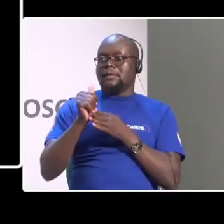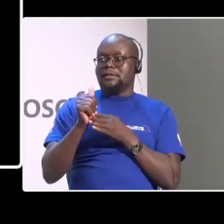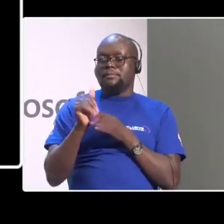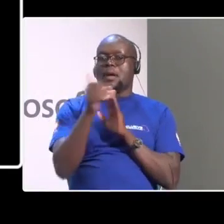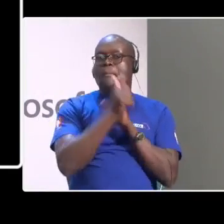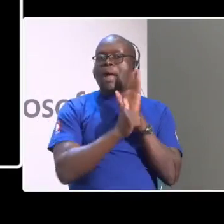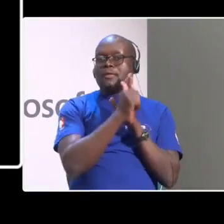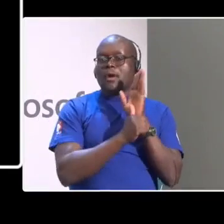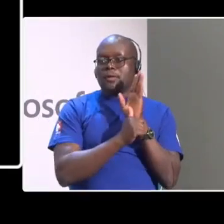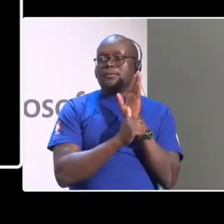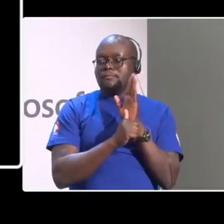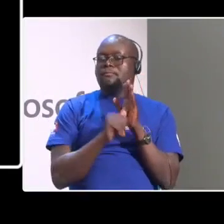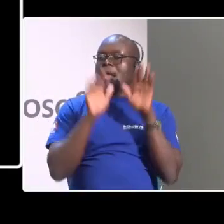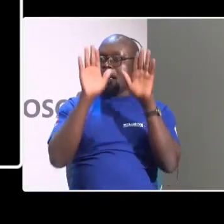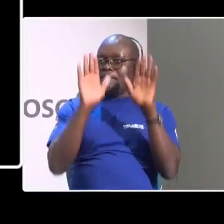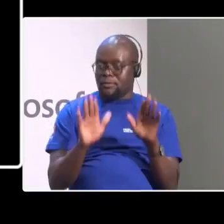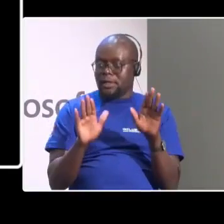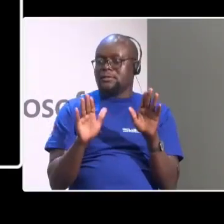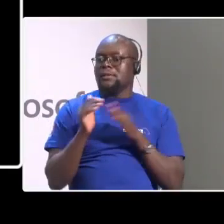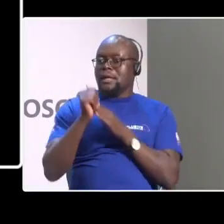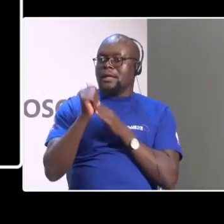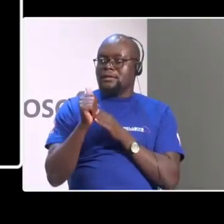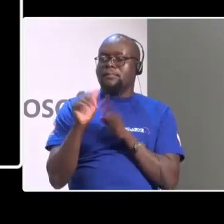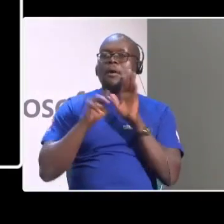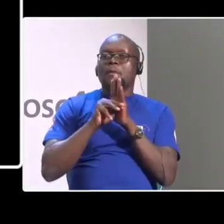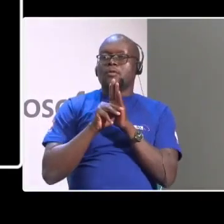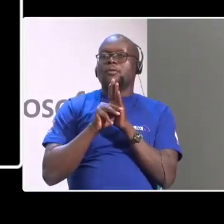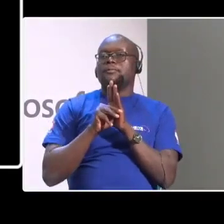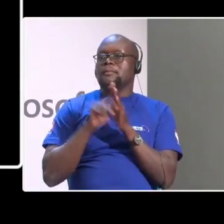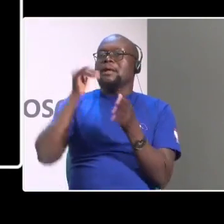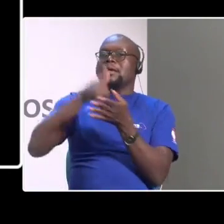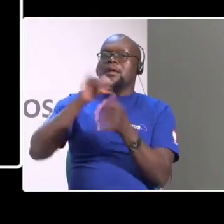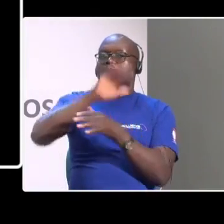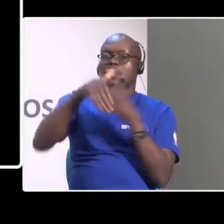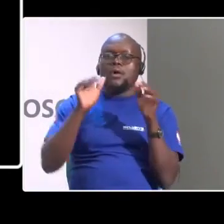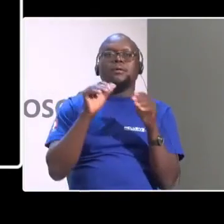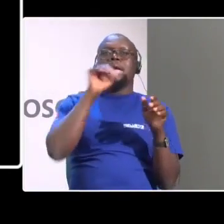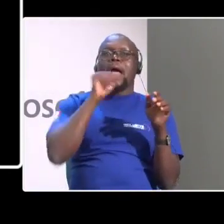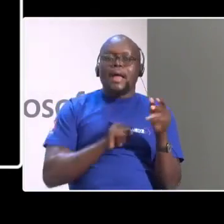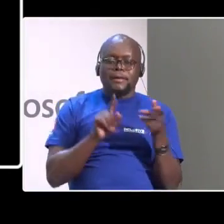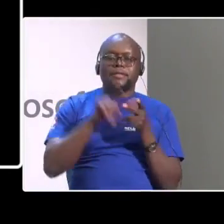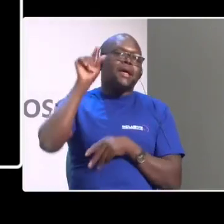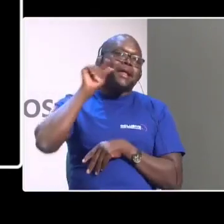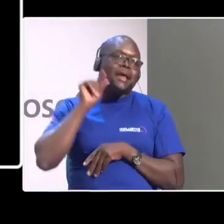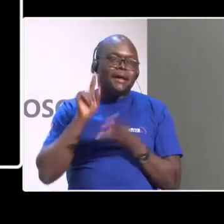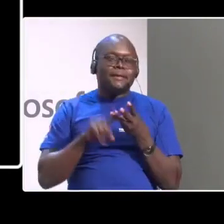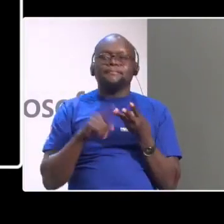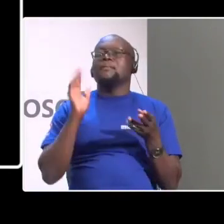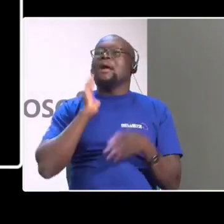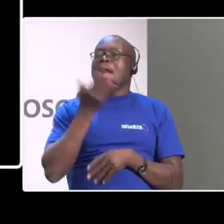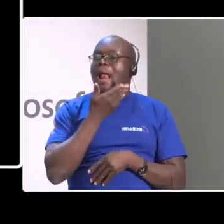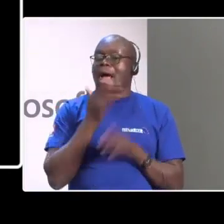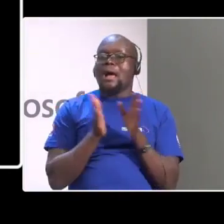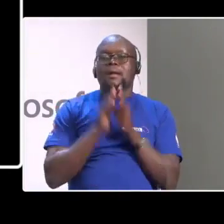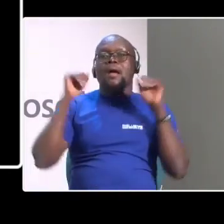manuals? Really importantly, is there a leadership model that includes all ages, genders, races,